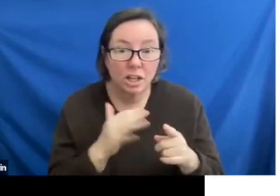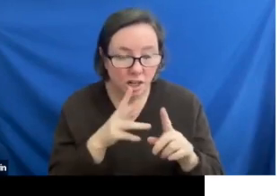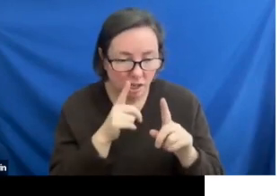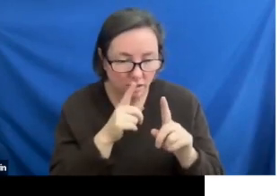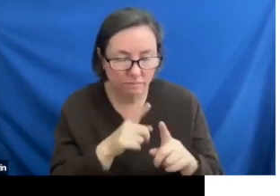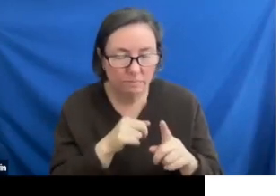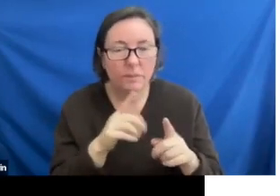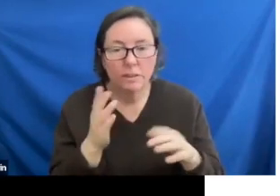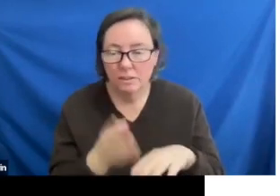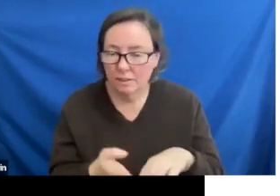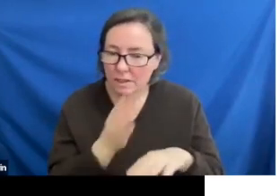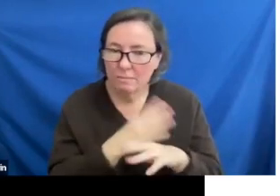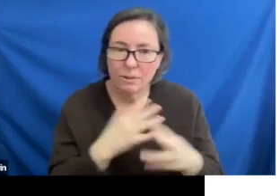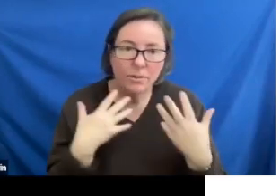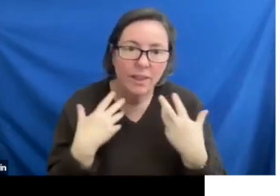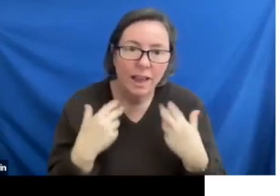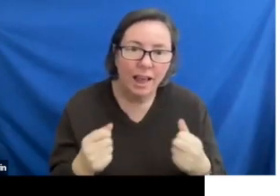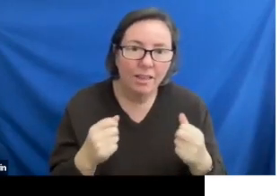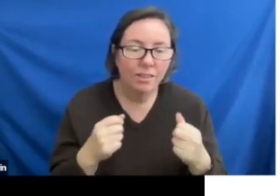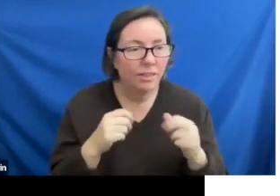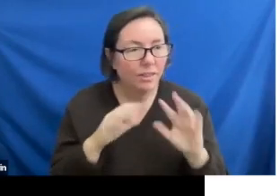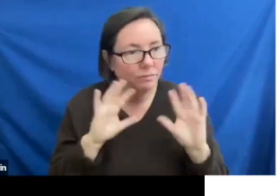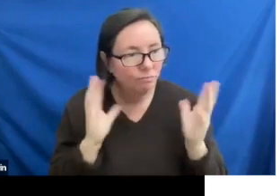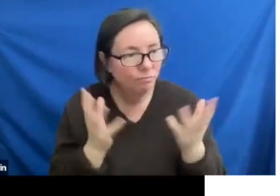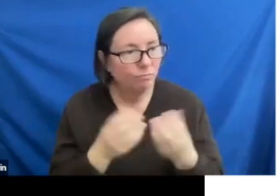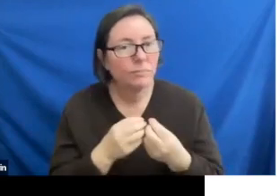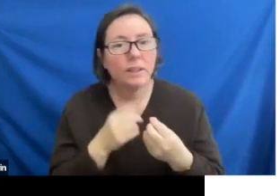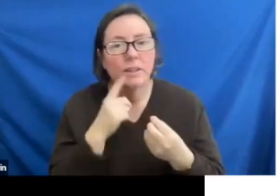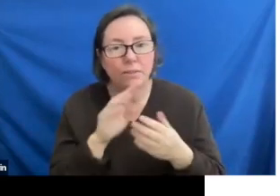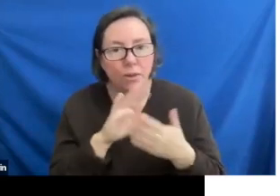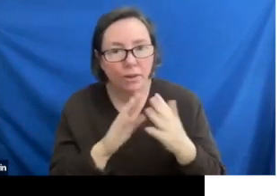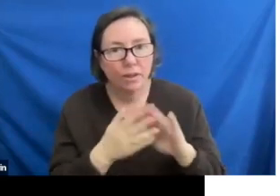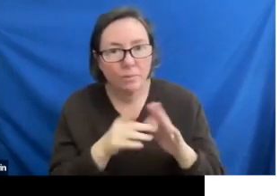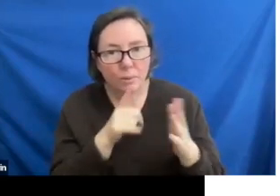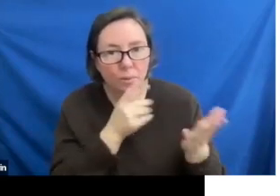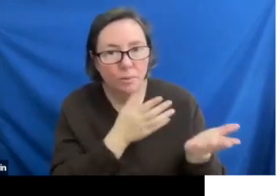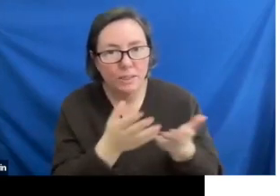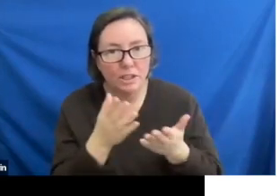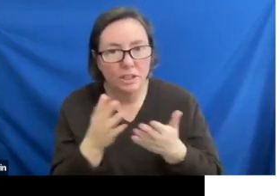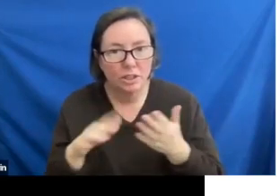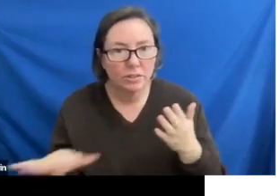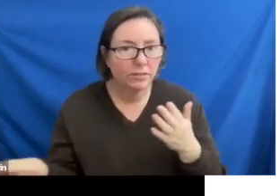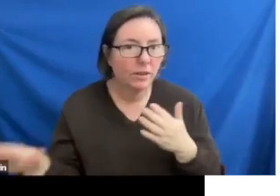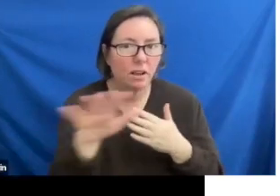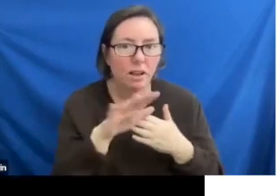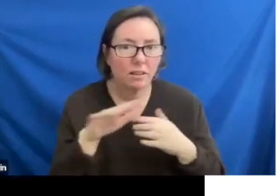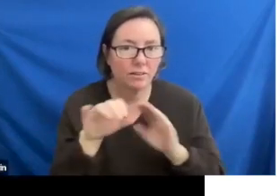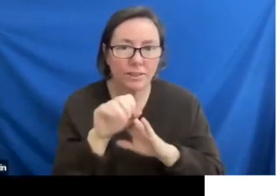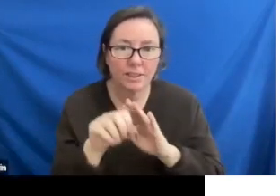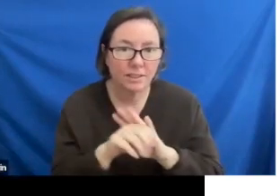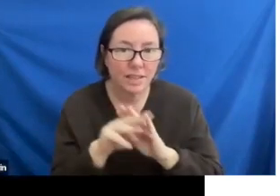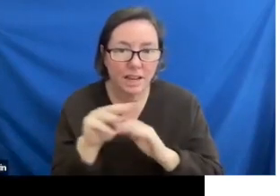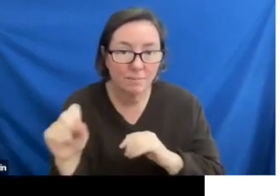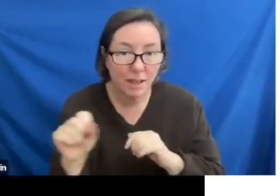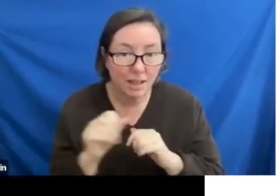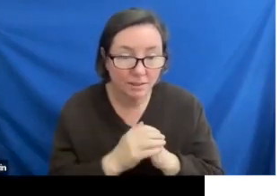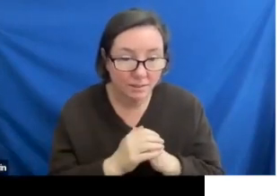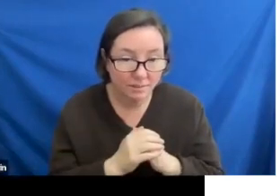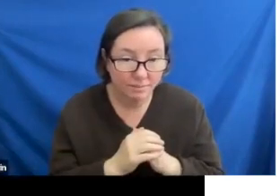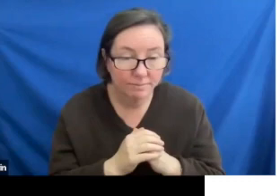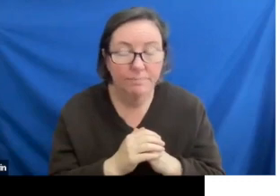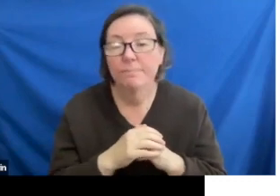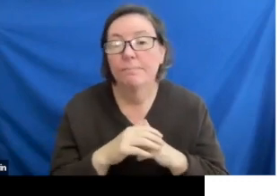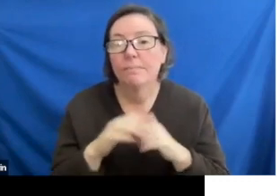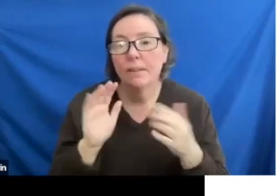on improving the health and well-being of the communities that we serve all across the Commonwealth. And we do that